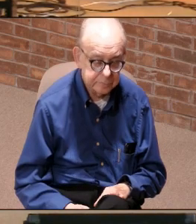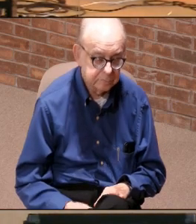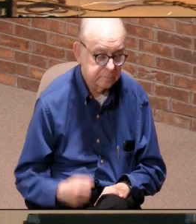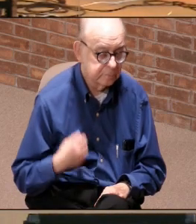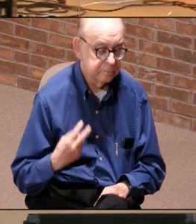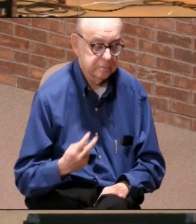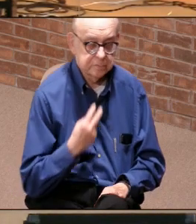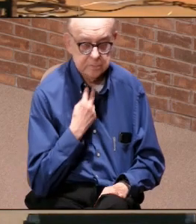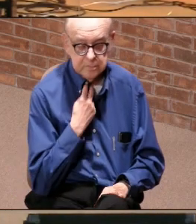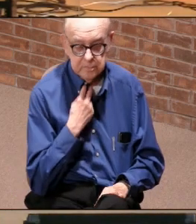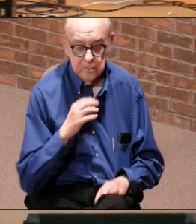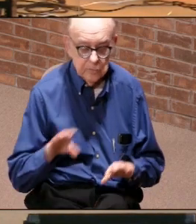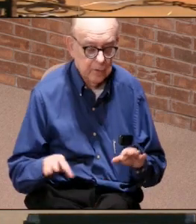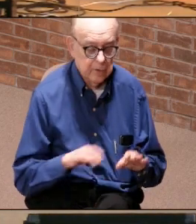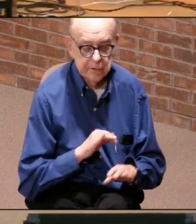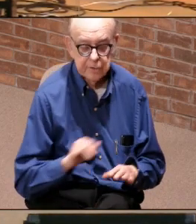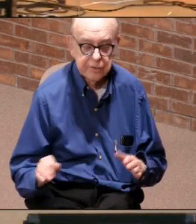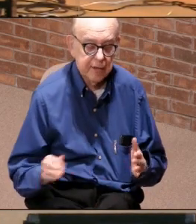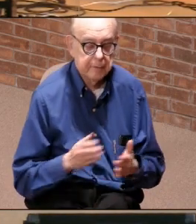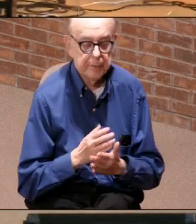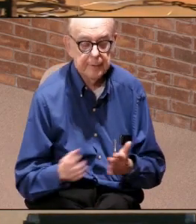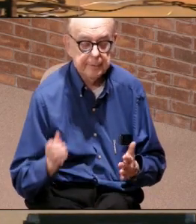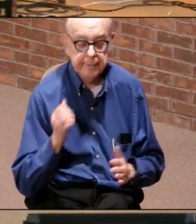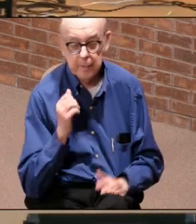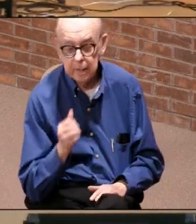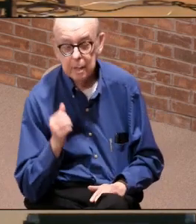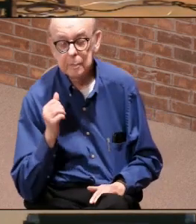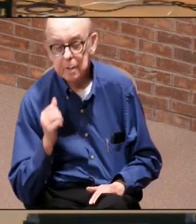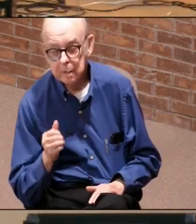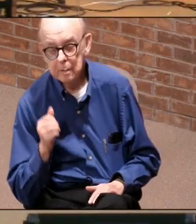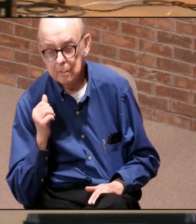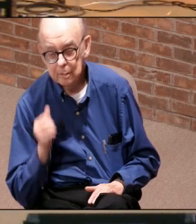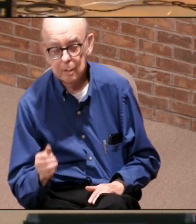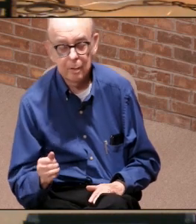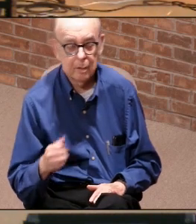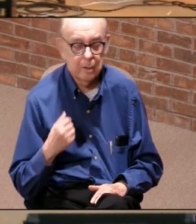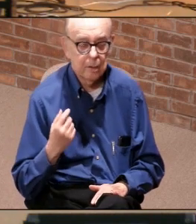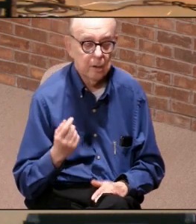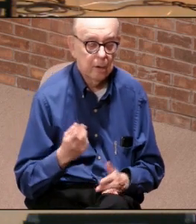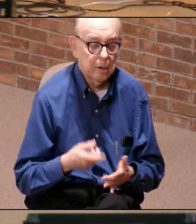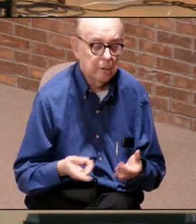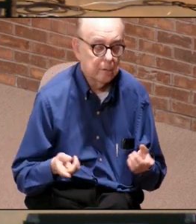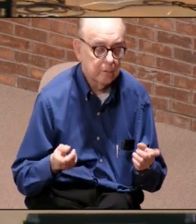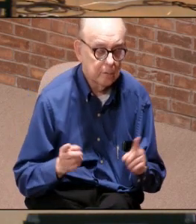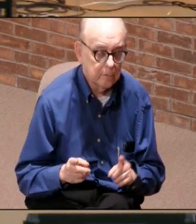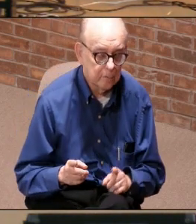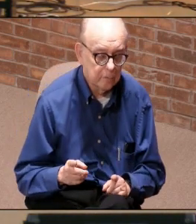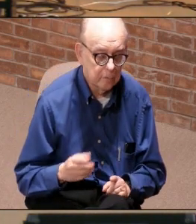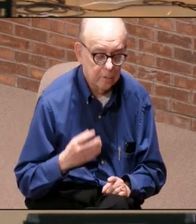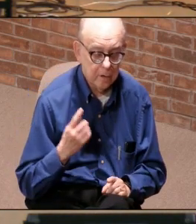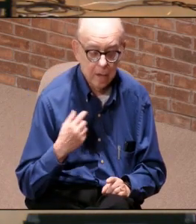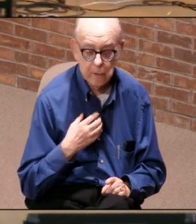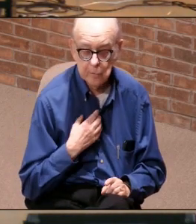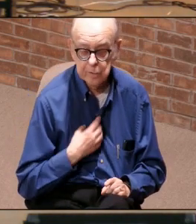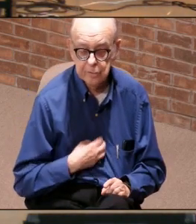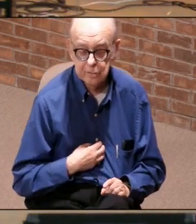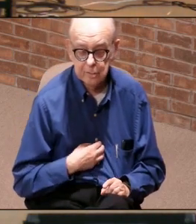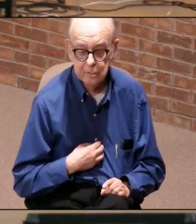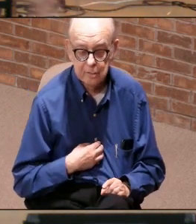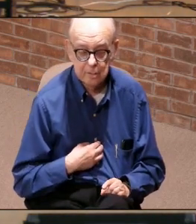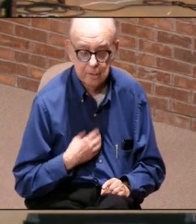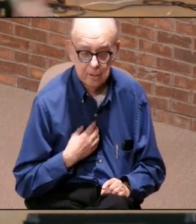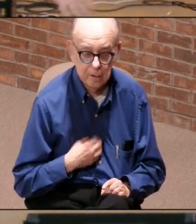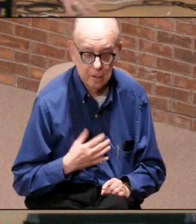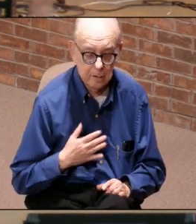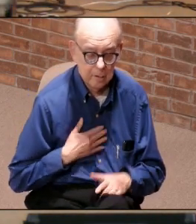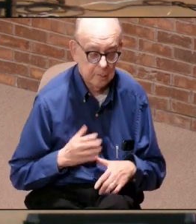We're stuck doing the same thing day after day after day. And what ends up happening? I wish